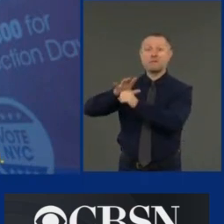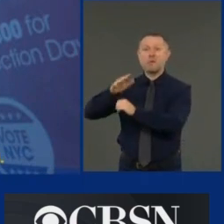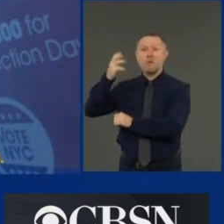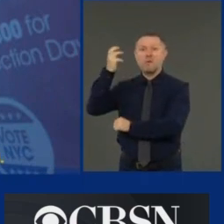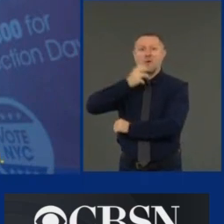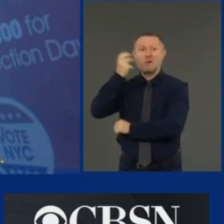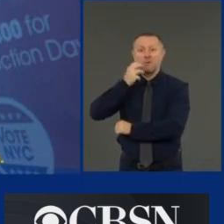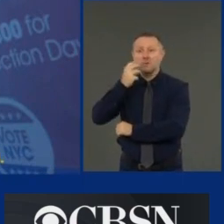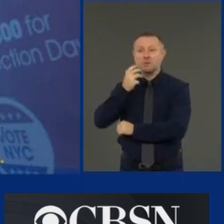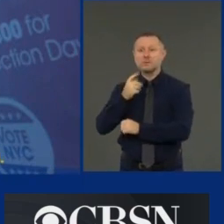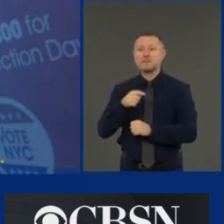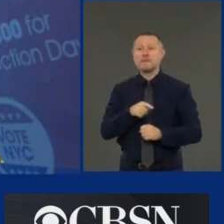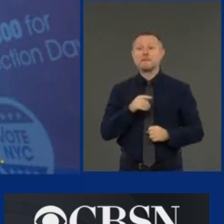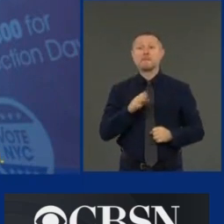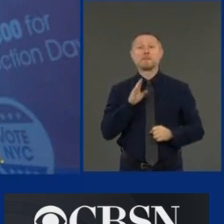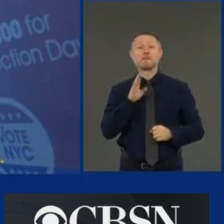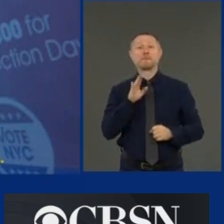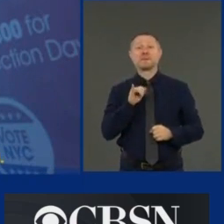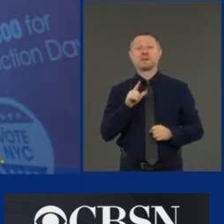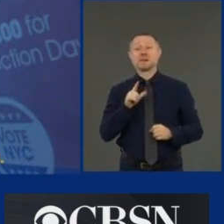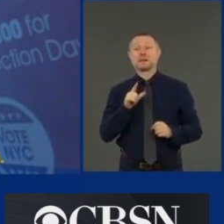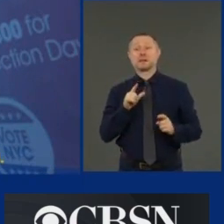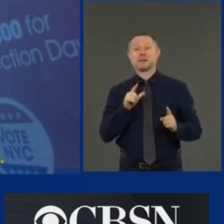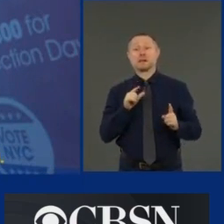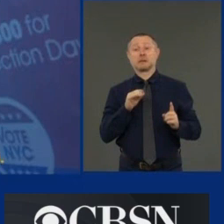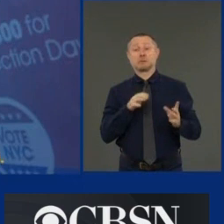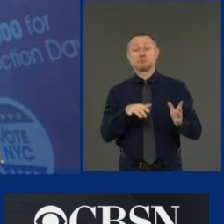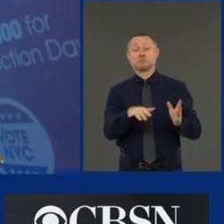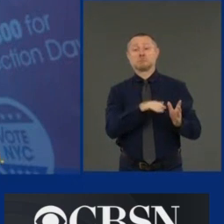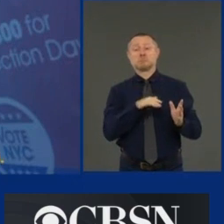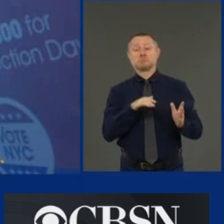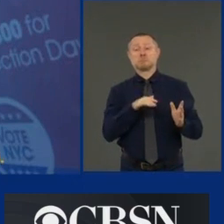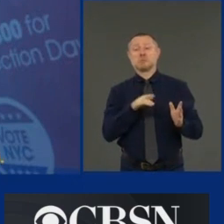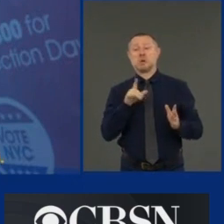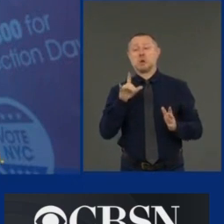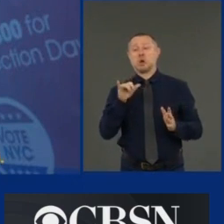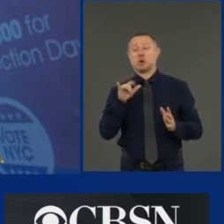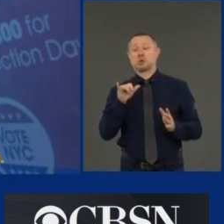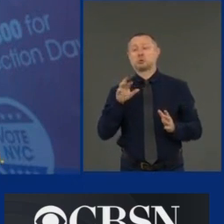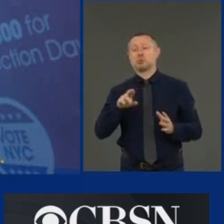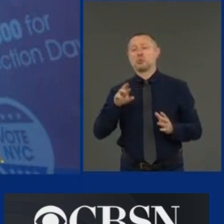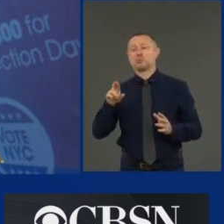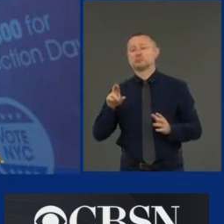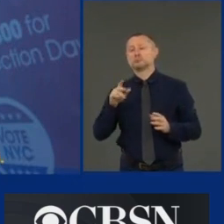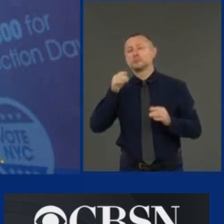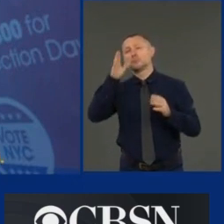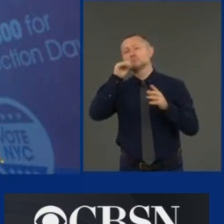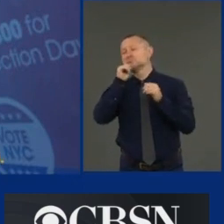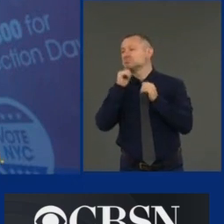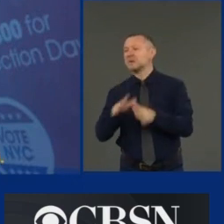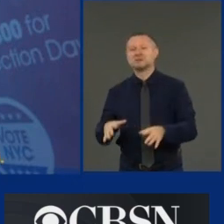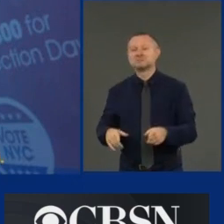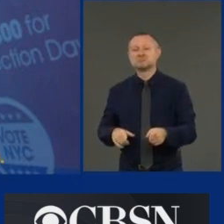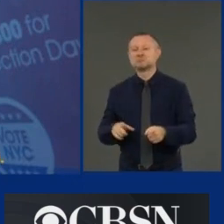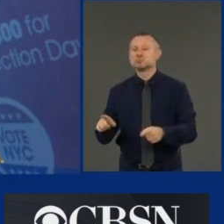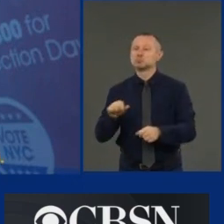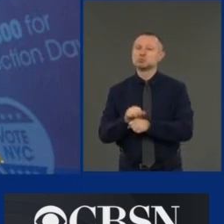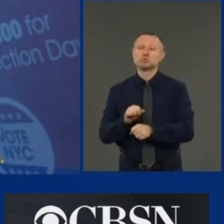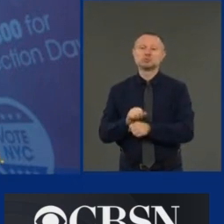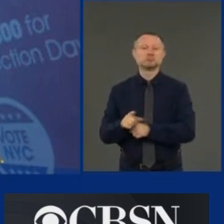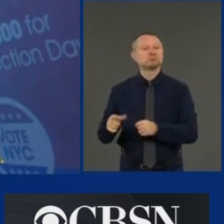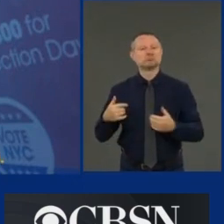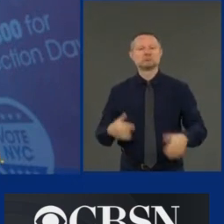from the Long Island Railroad, and God bless what they did, because it was really extraordinary,